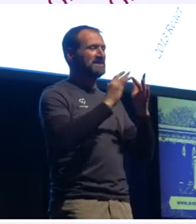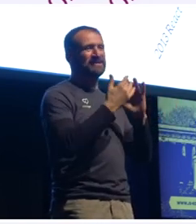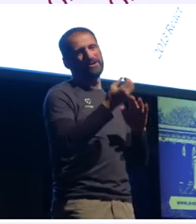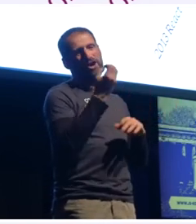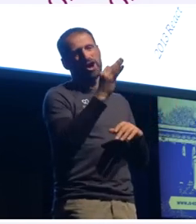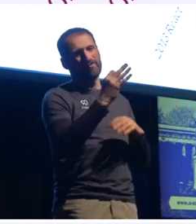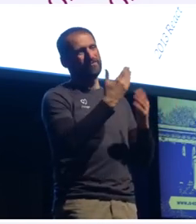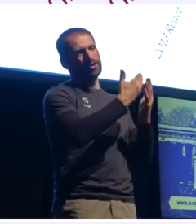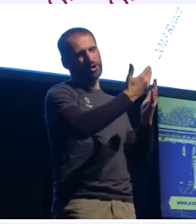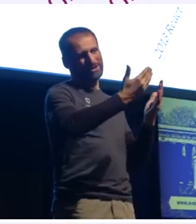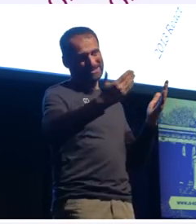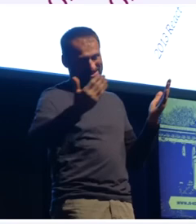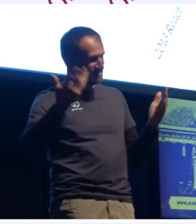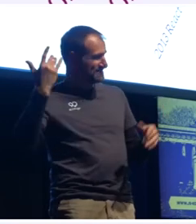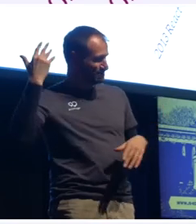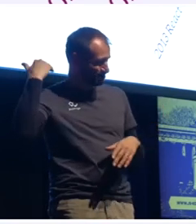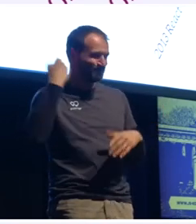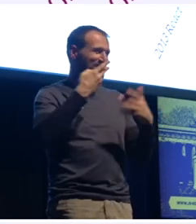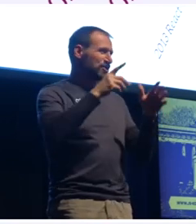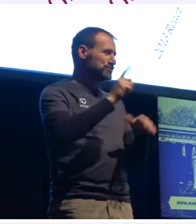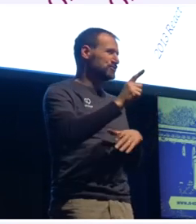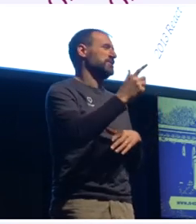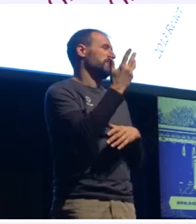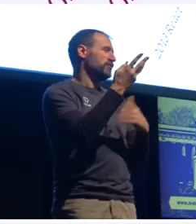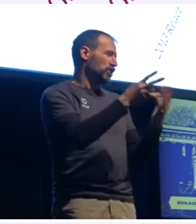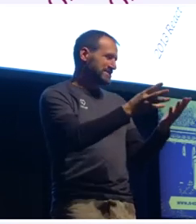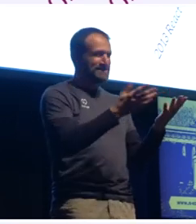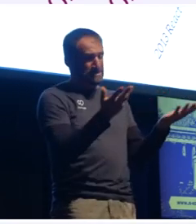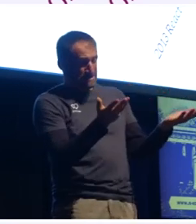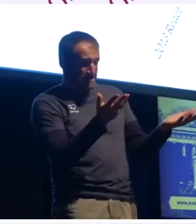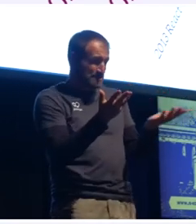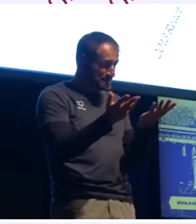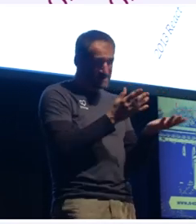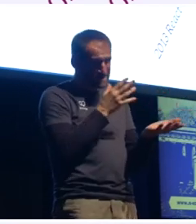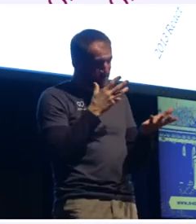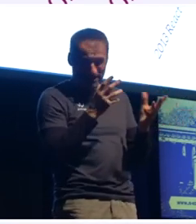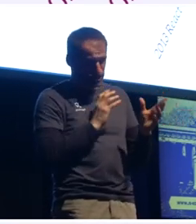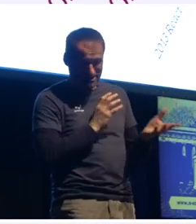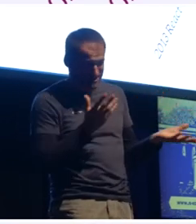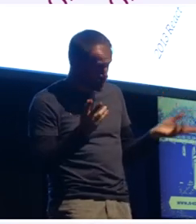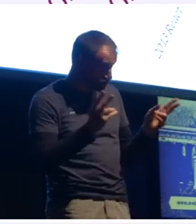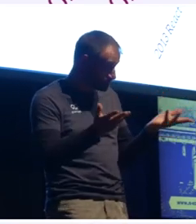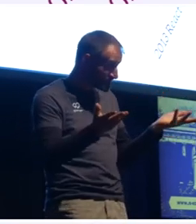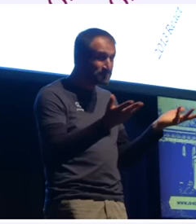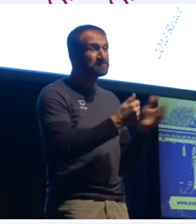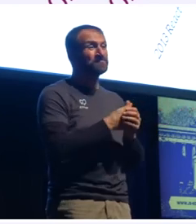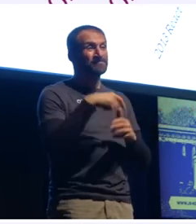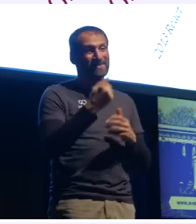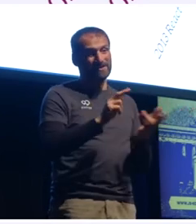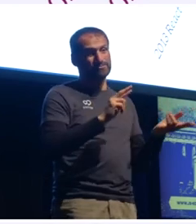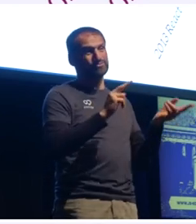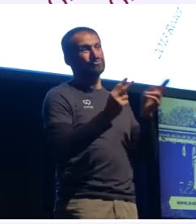That was the key. Back in the beginning, 1995, not a whole lot to work with, right? Then, around